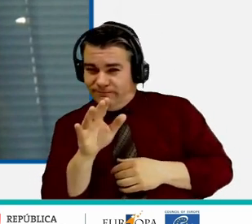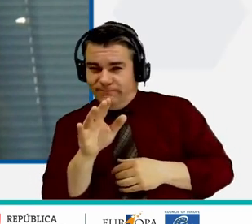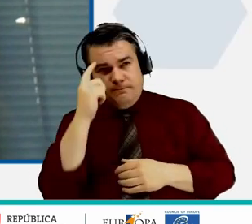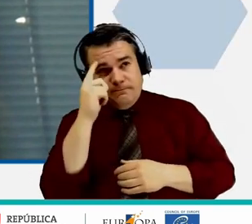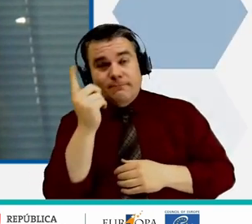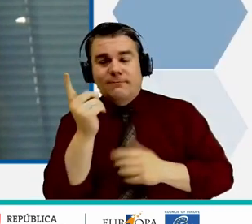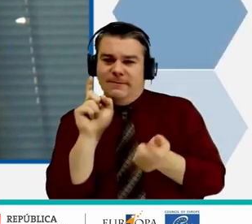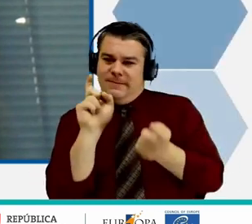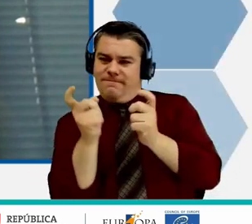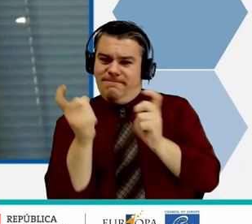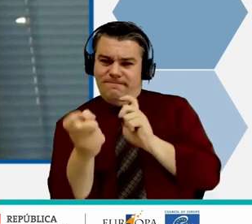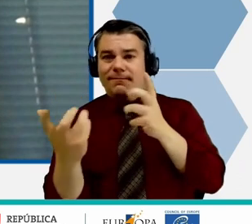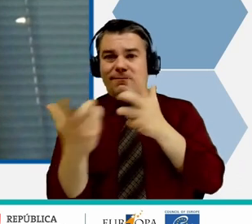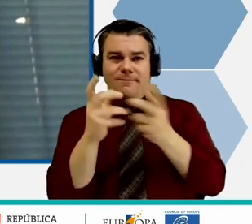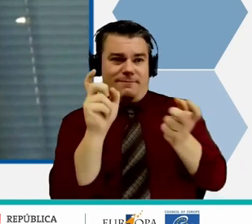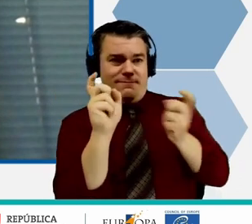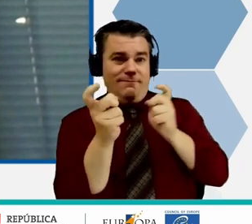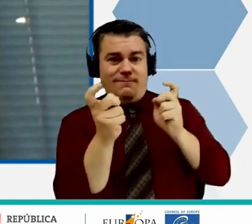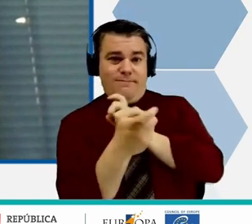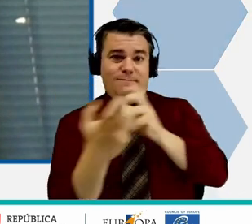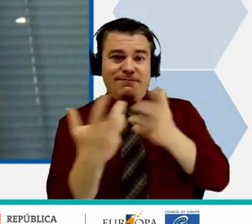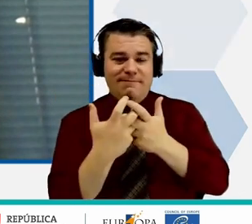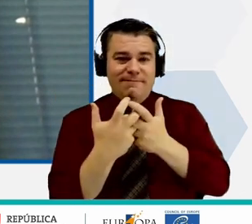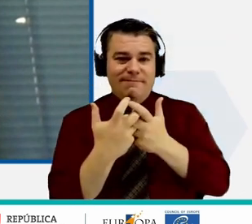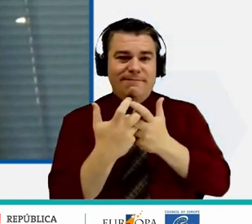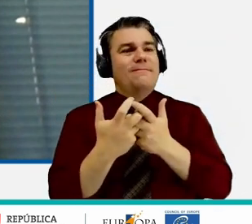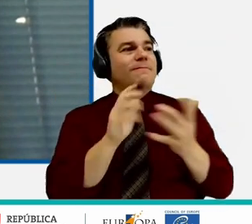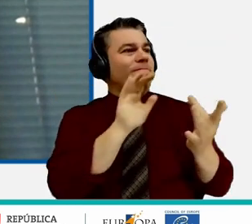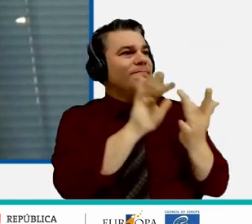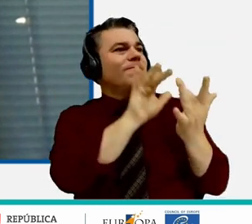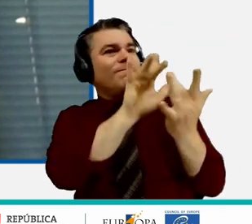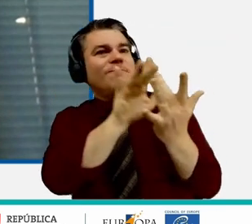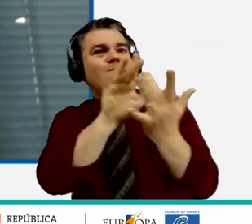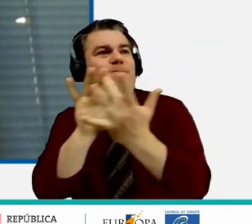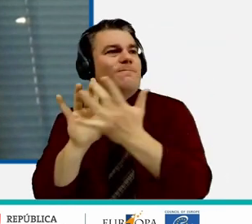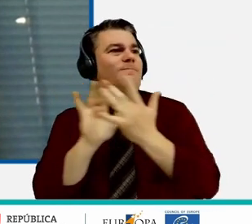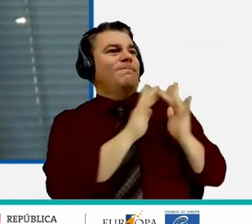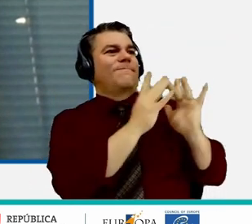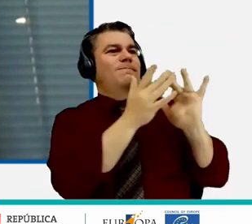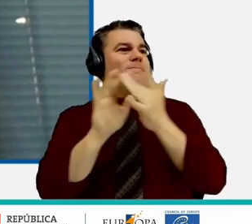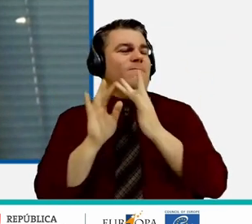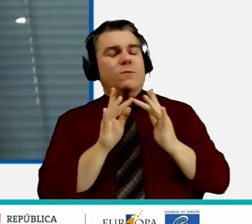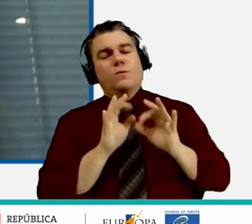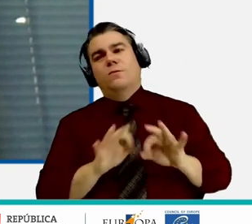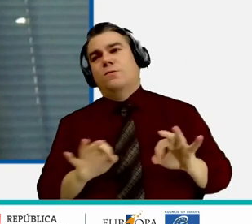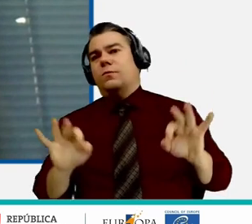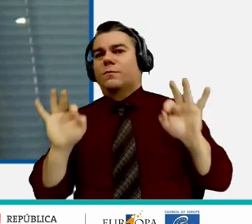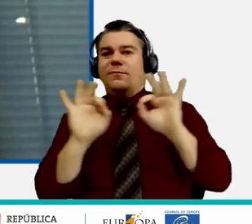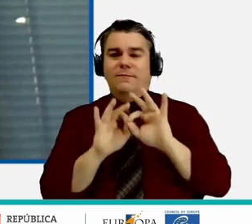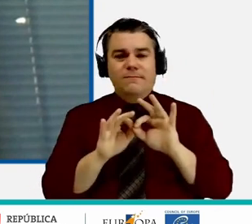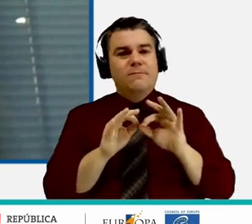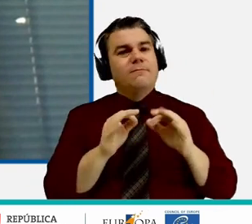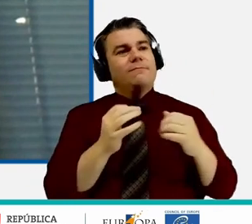ourselves, we also deem the role of these city networks and programs so valuable. They support us to broaden